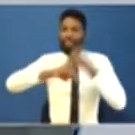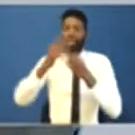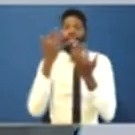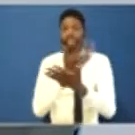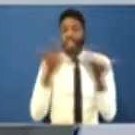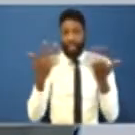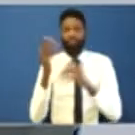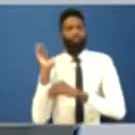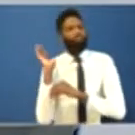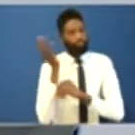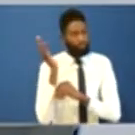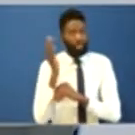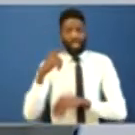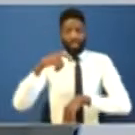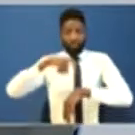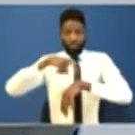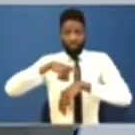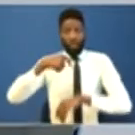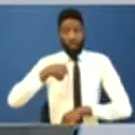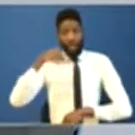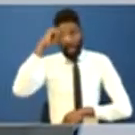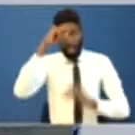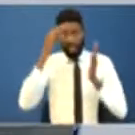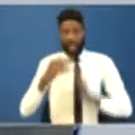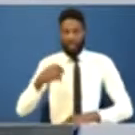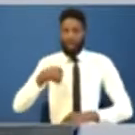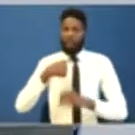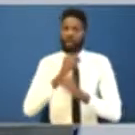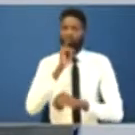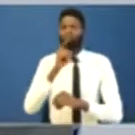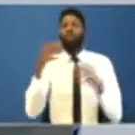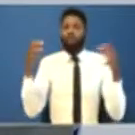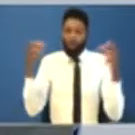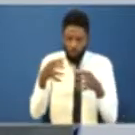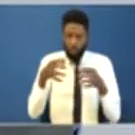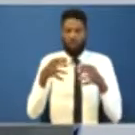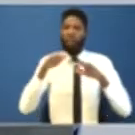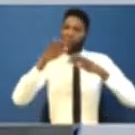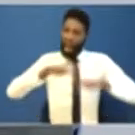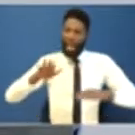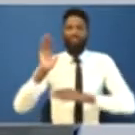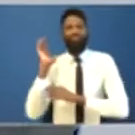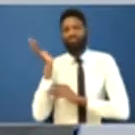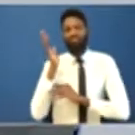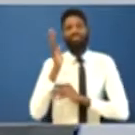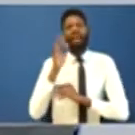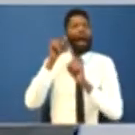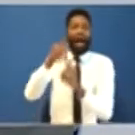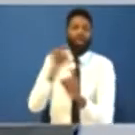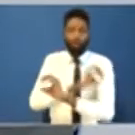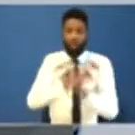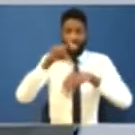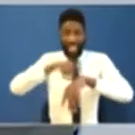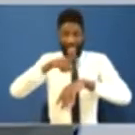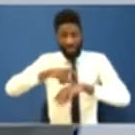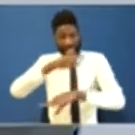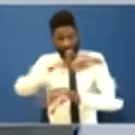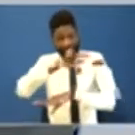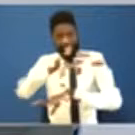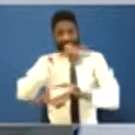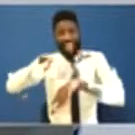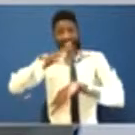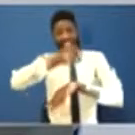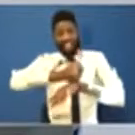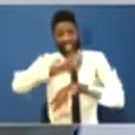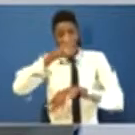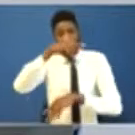i'm the governor i'll make sure that the hookers are not harassed in the evening from 5 00 pm we'll have some roads closed